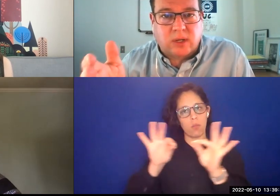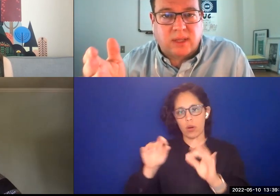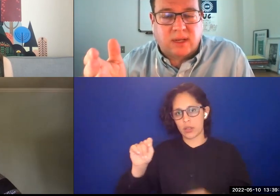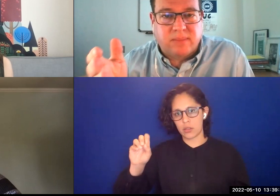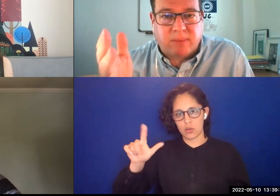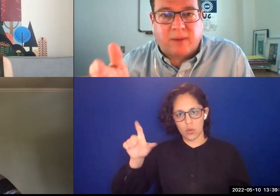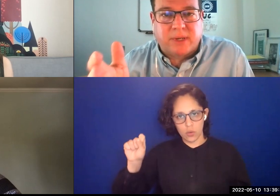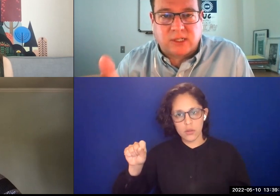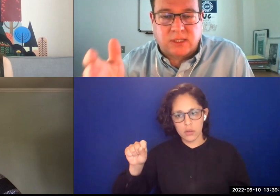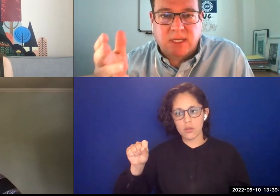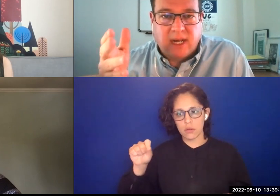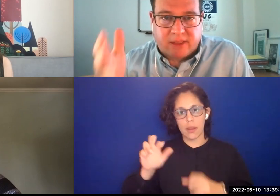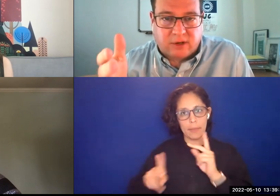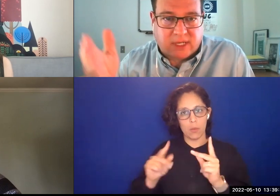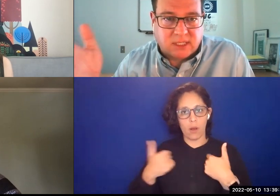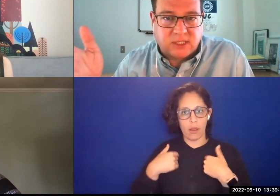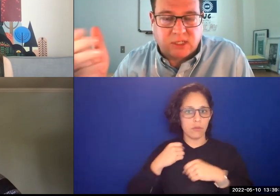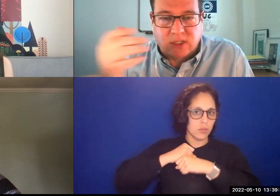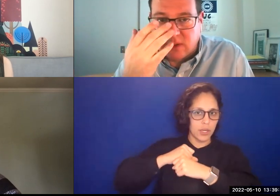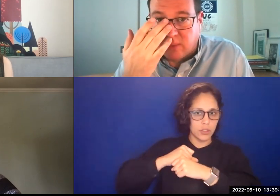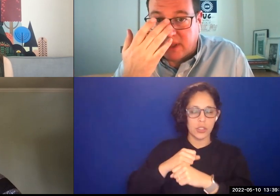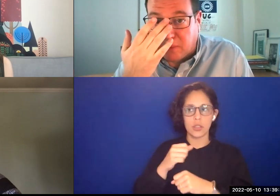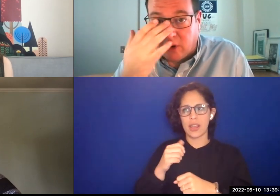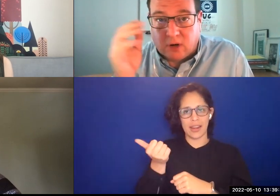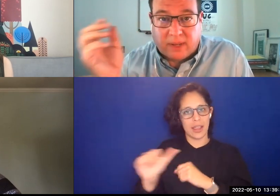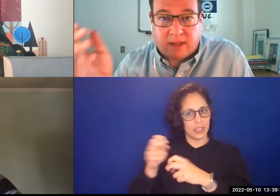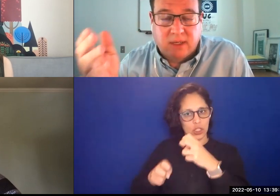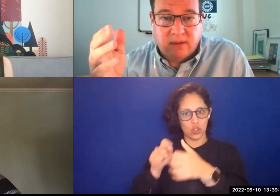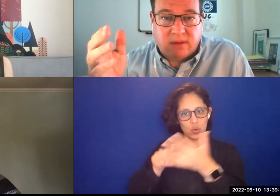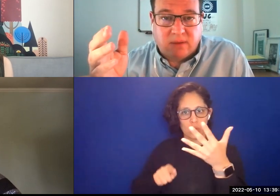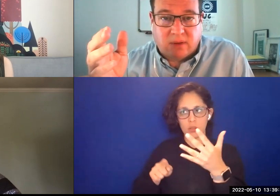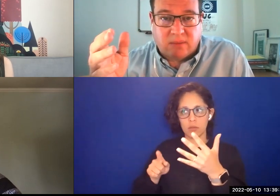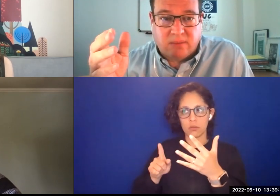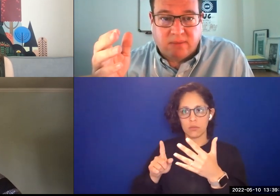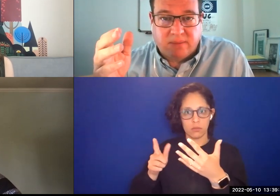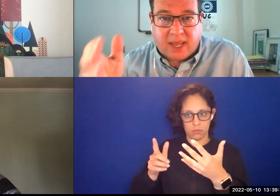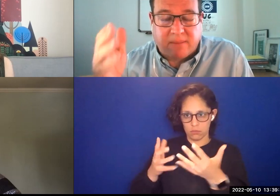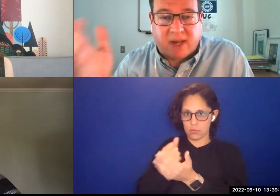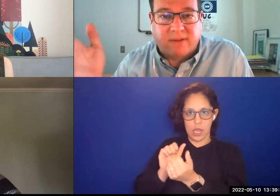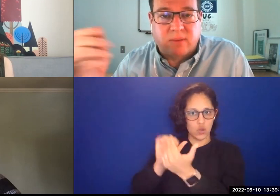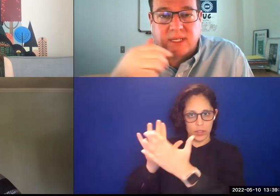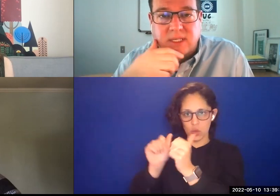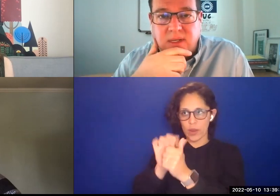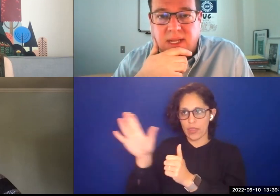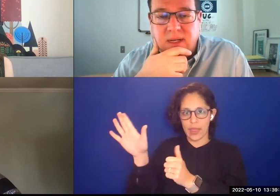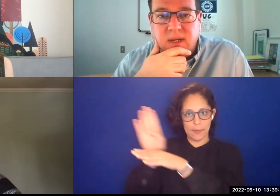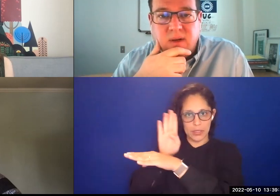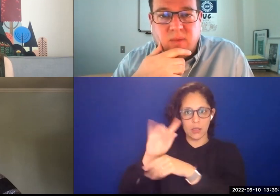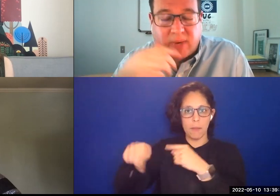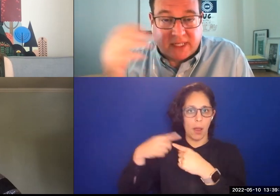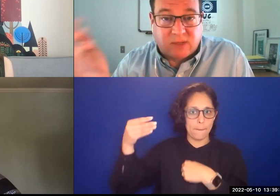make sure that people have protections and that they're addressing these issues, you know, with their employer about, you know, the pay and benefit ways